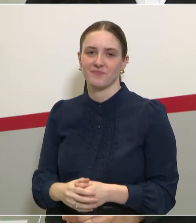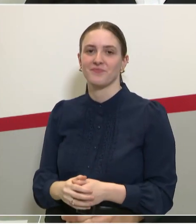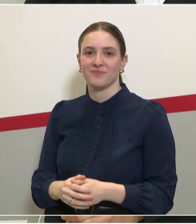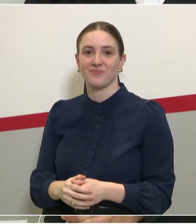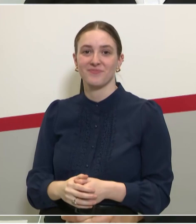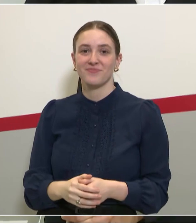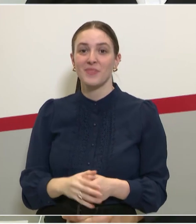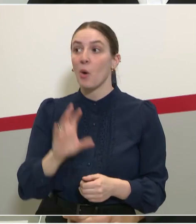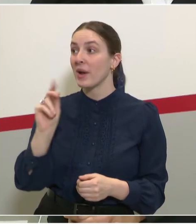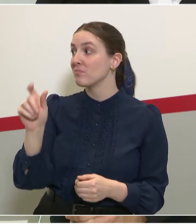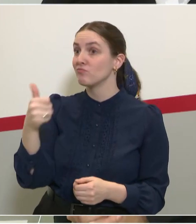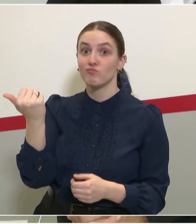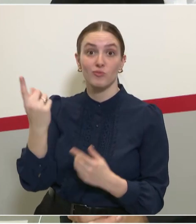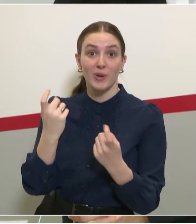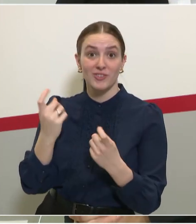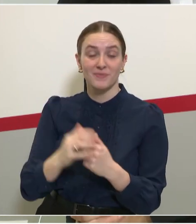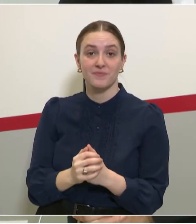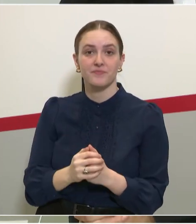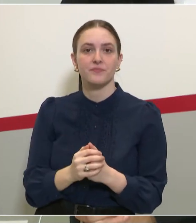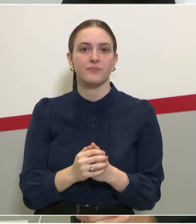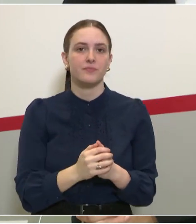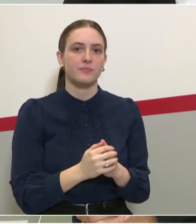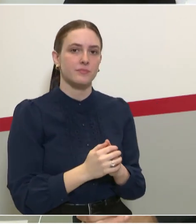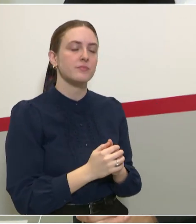Okay, anybody else? Yes.